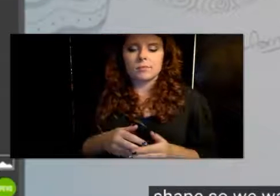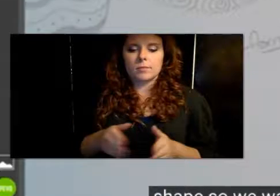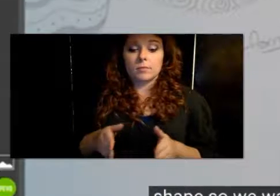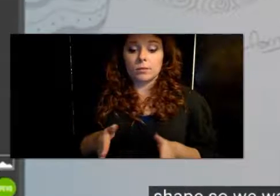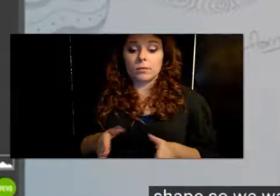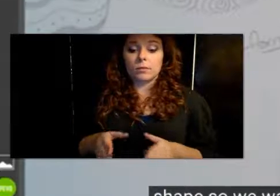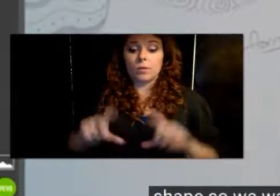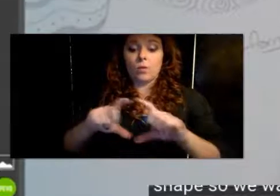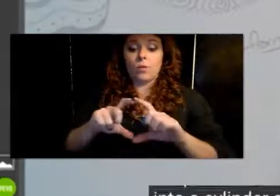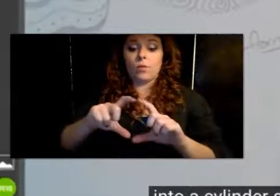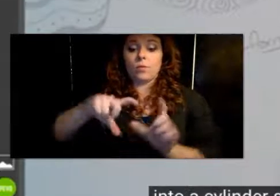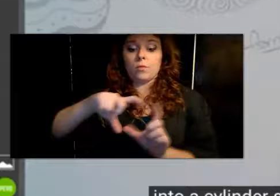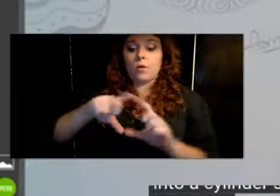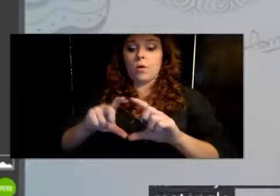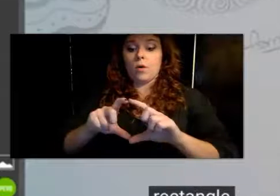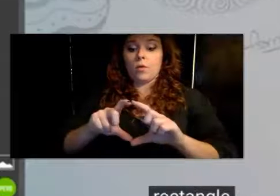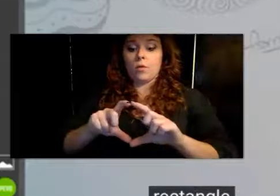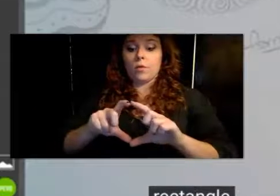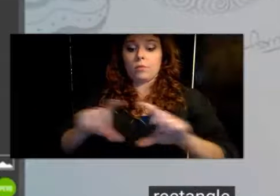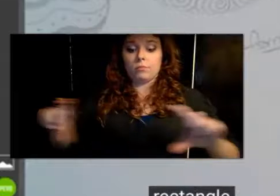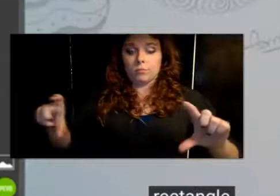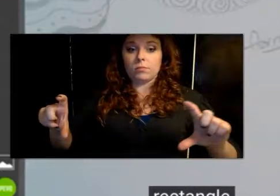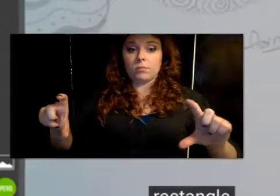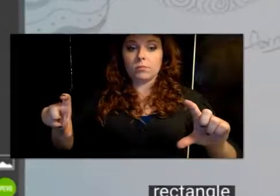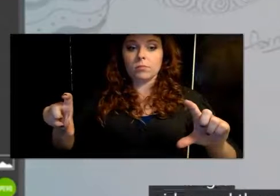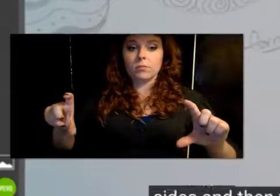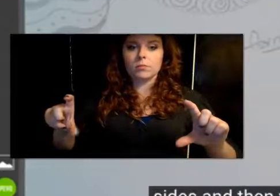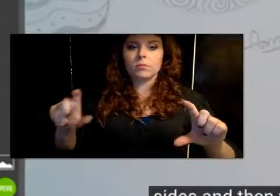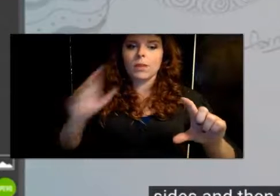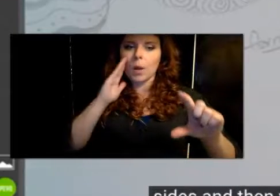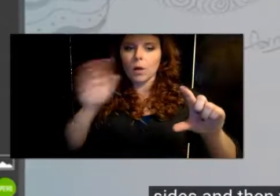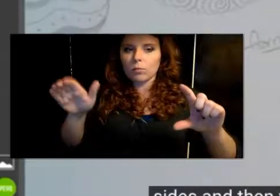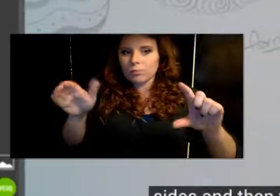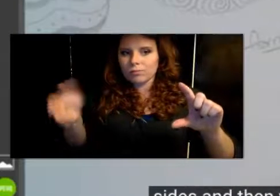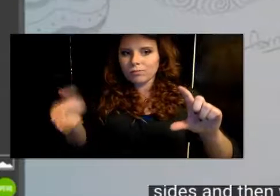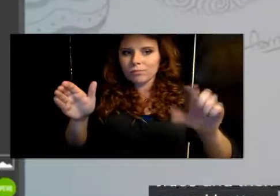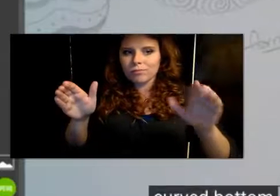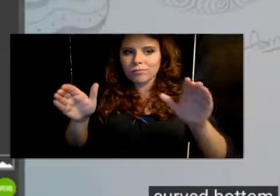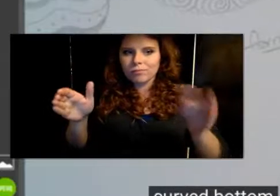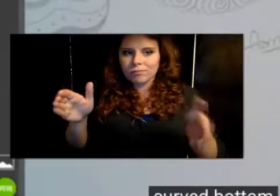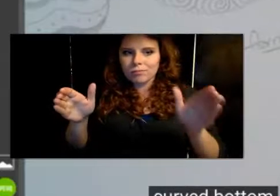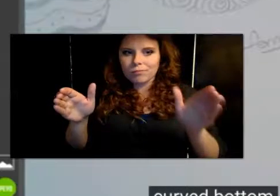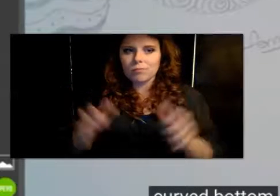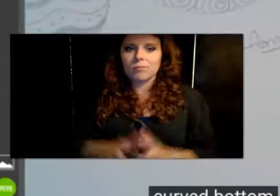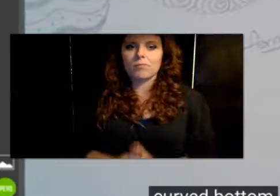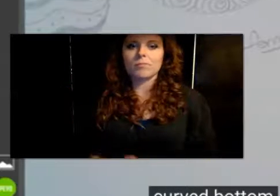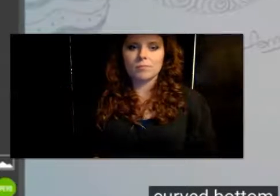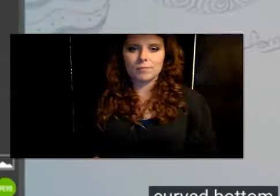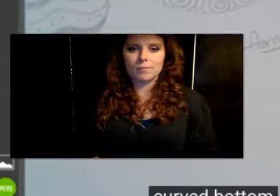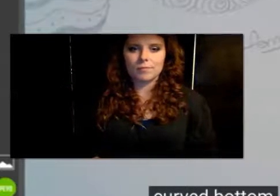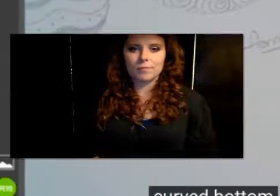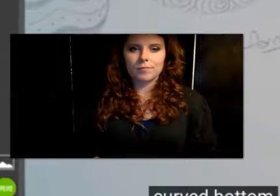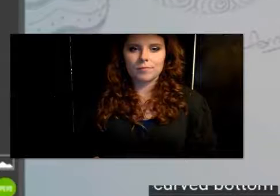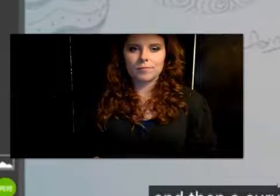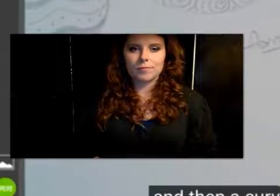into a cylinder. So we're going to do our rectangle sides, and then we're going to do a curved bottom, and then a curved top,